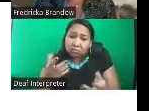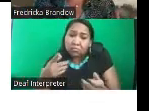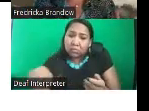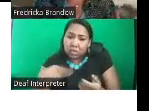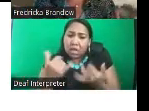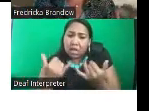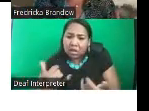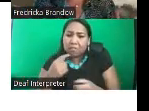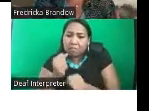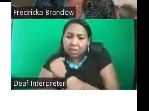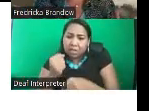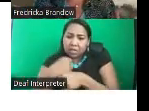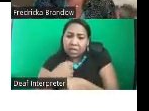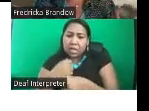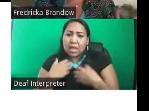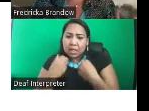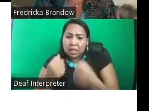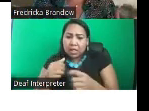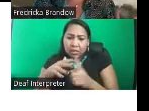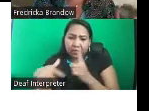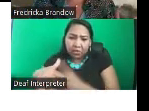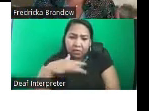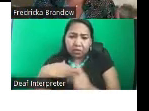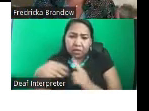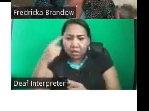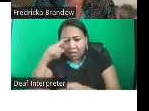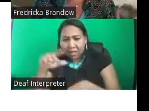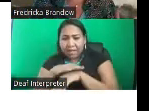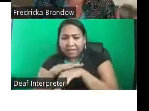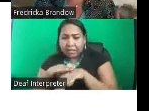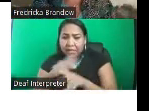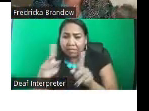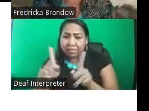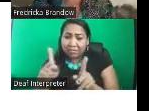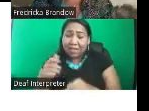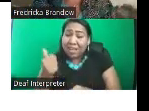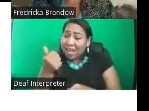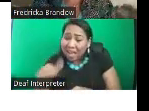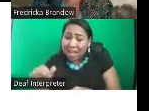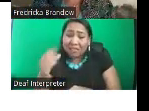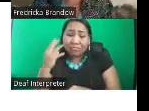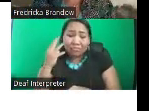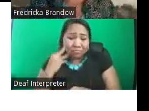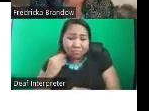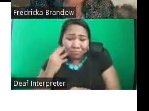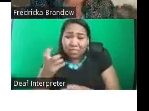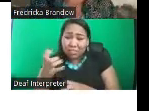people. Do you have any shared experiences that you'd like to talk about?